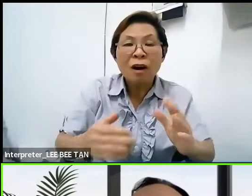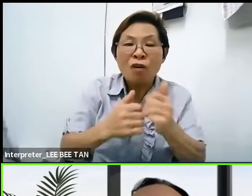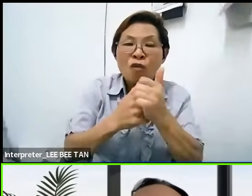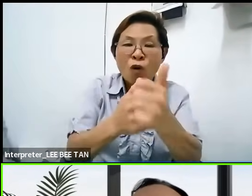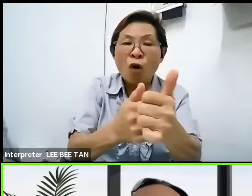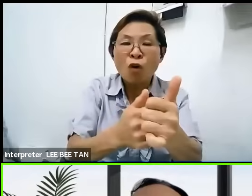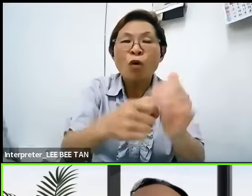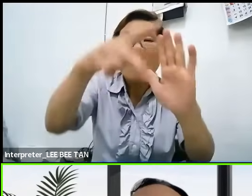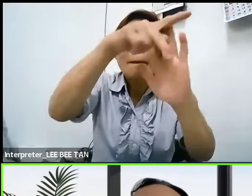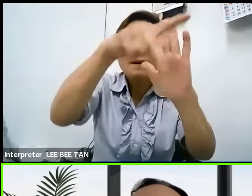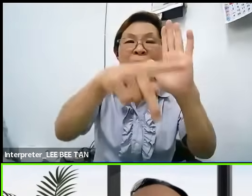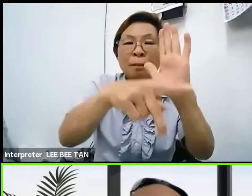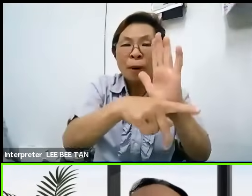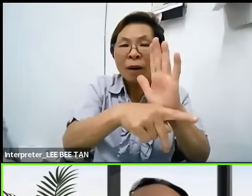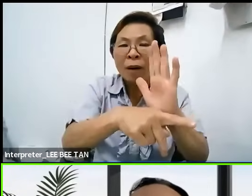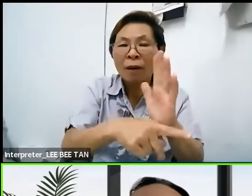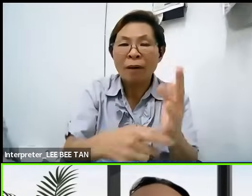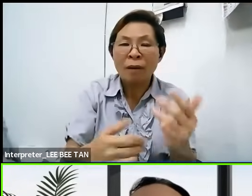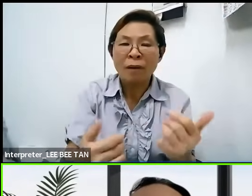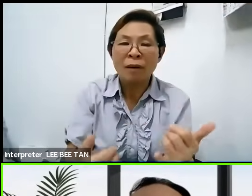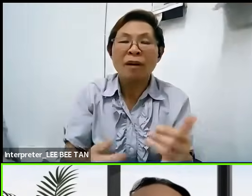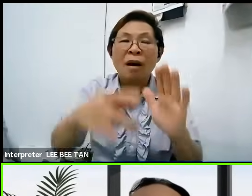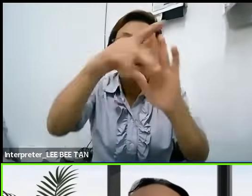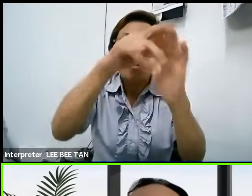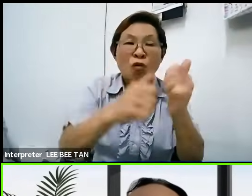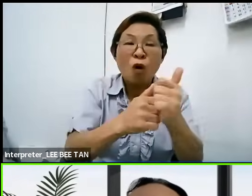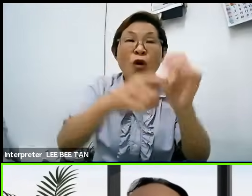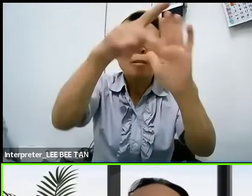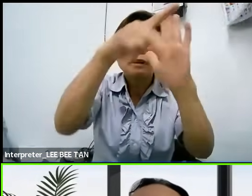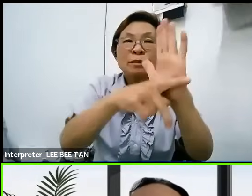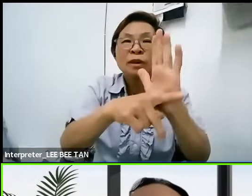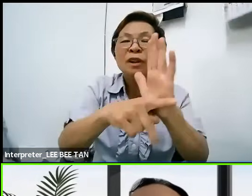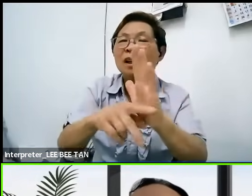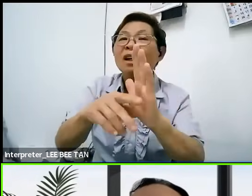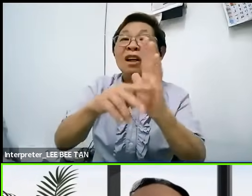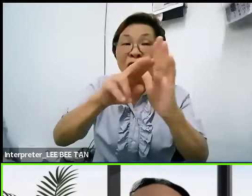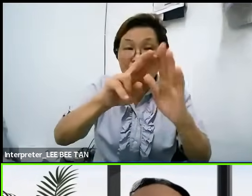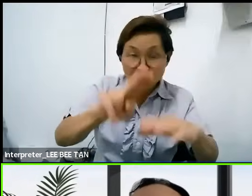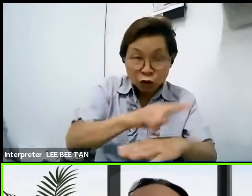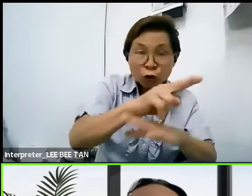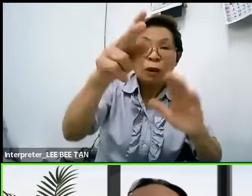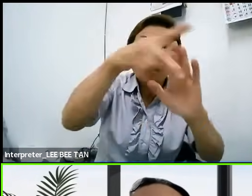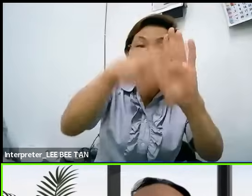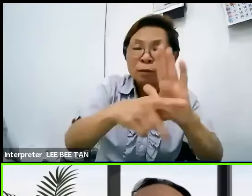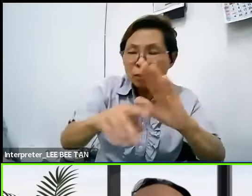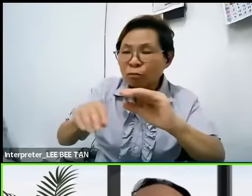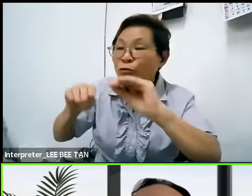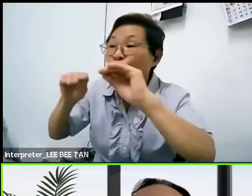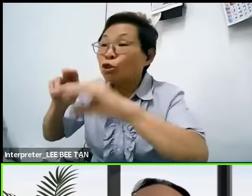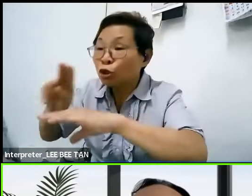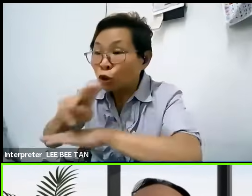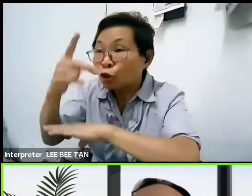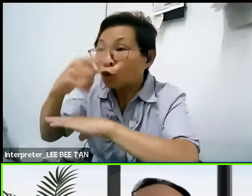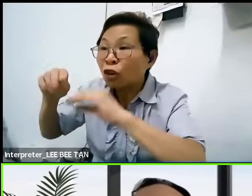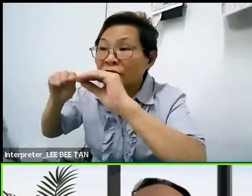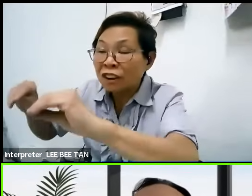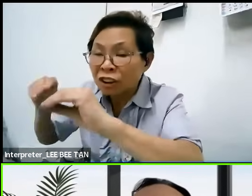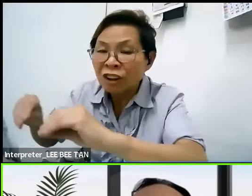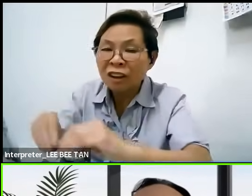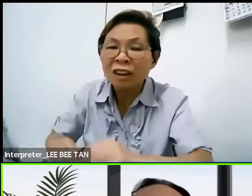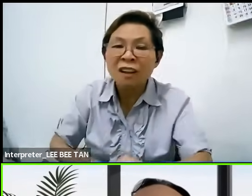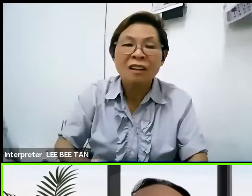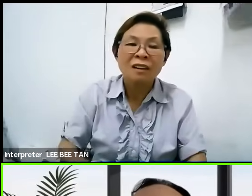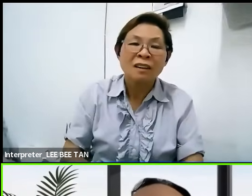to their teaching practices. You know, UDL, it's a tool to help